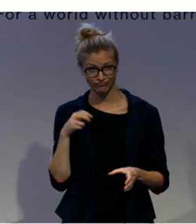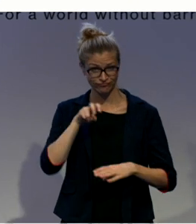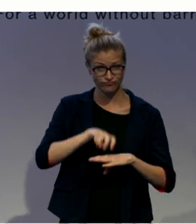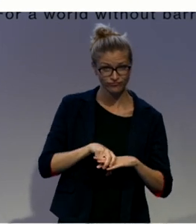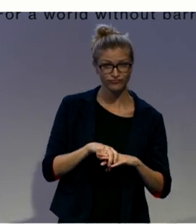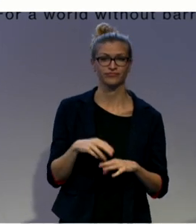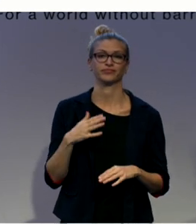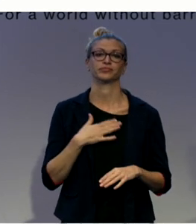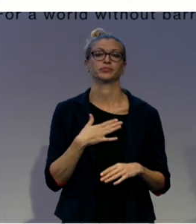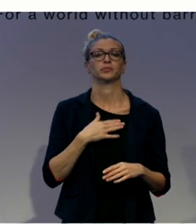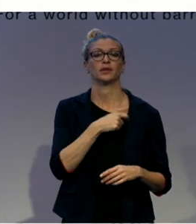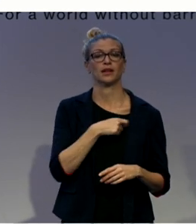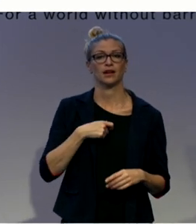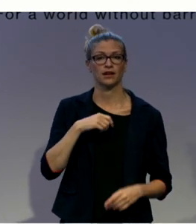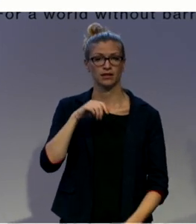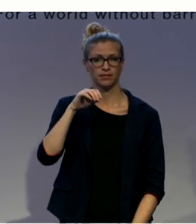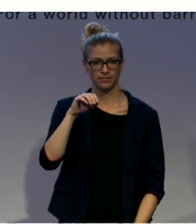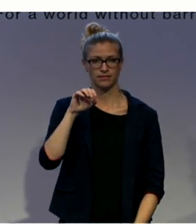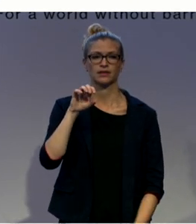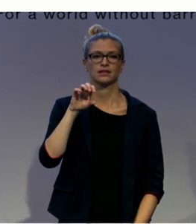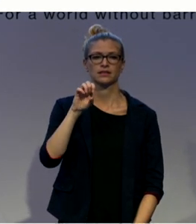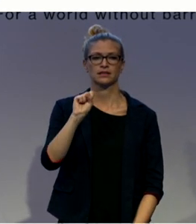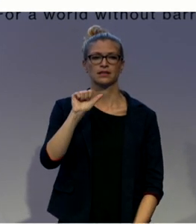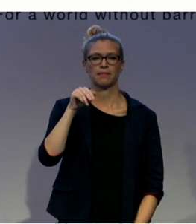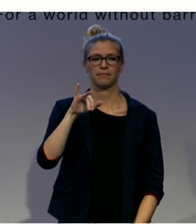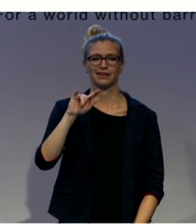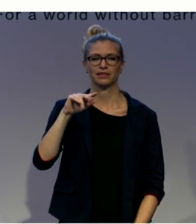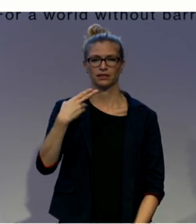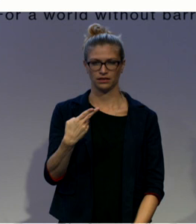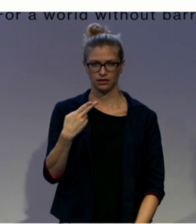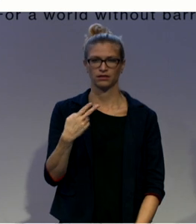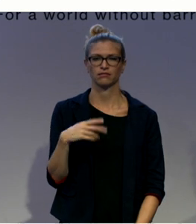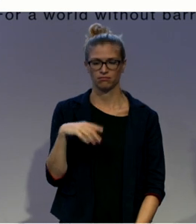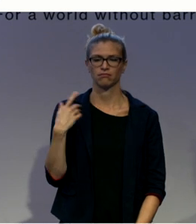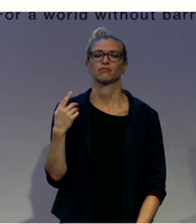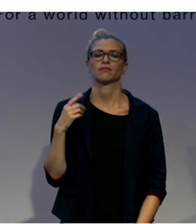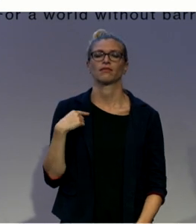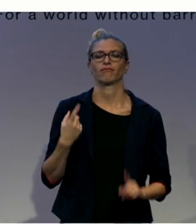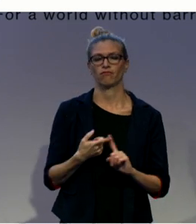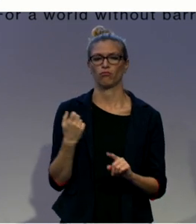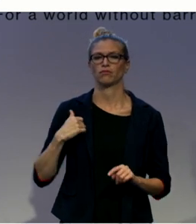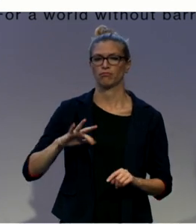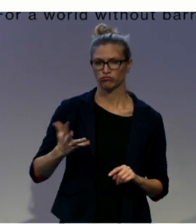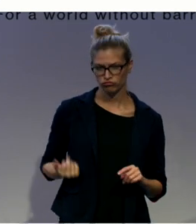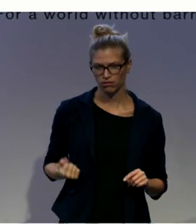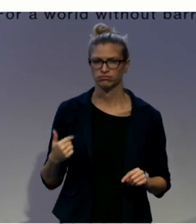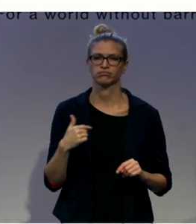Cambodia. I'm a founder and executive director of Phnom Penh Center for Dependent Living.